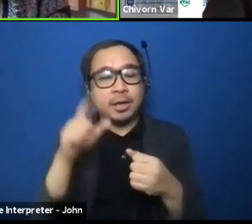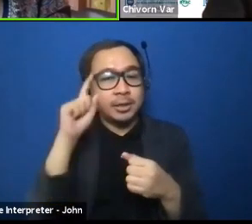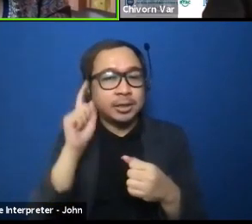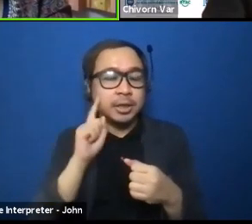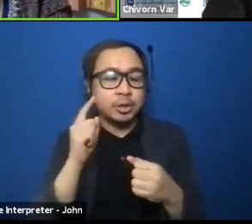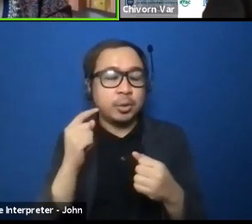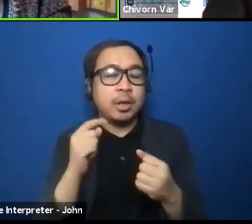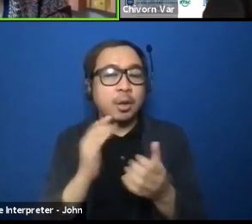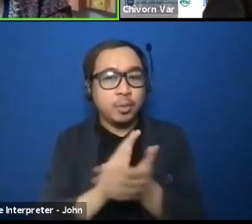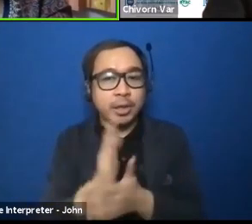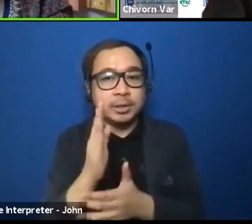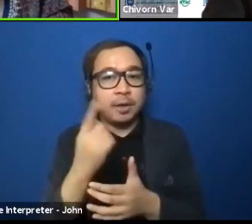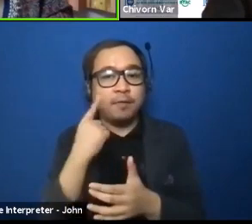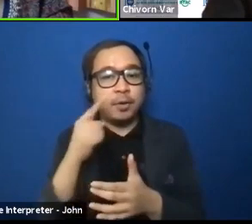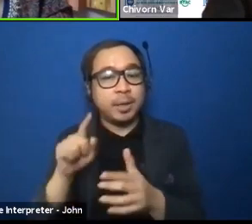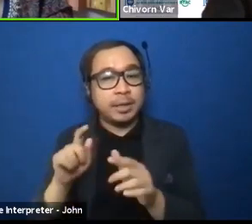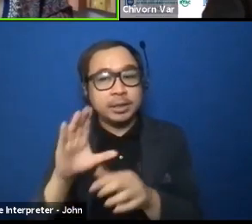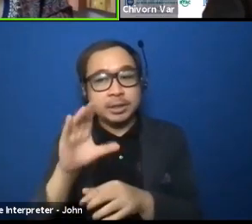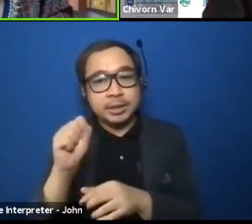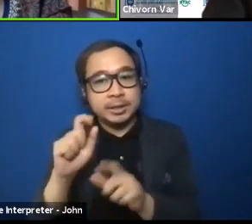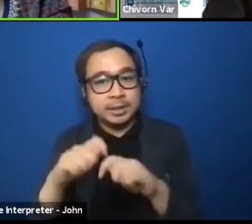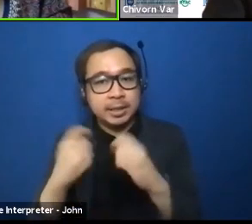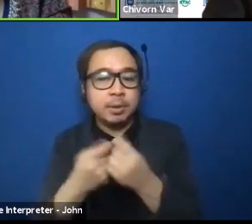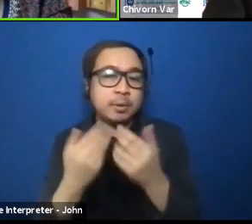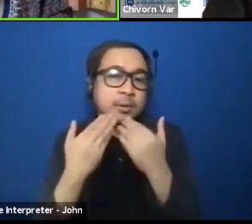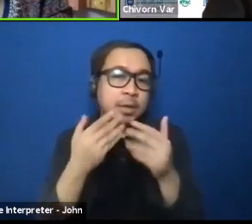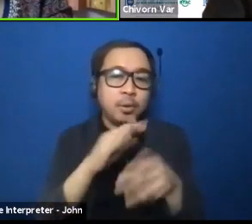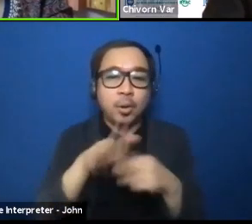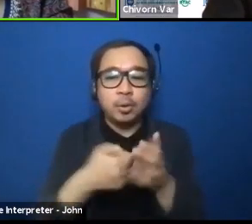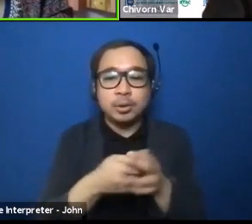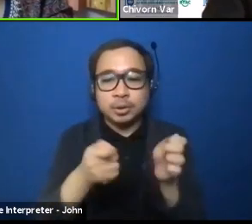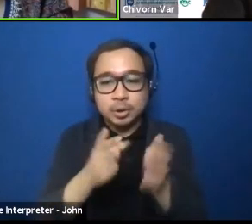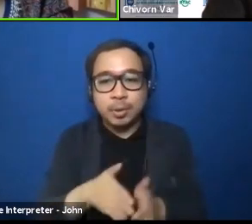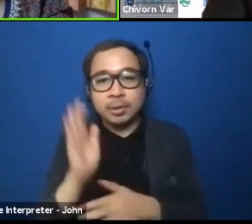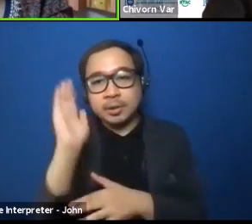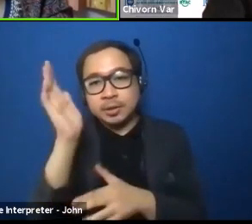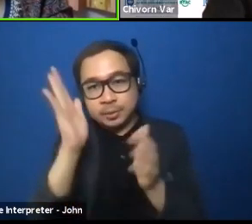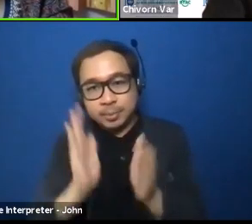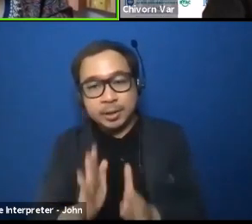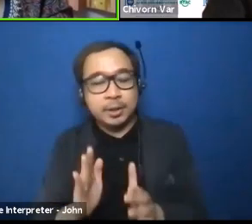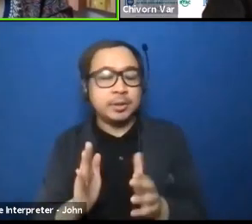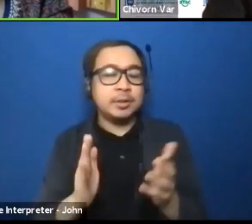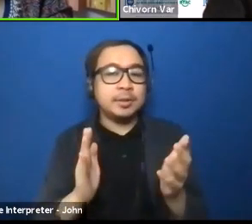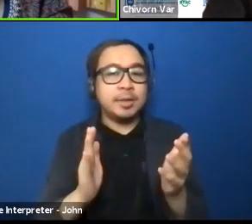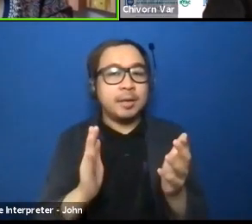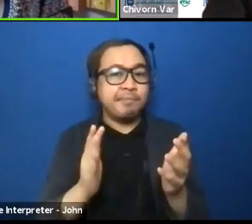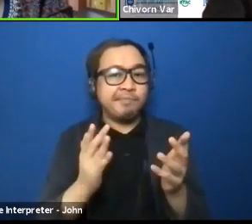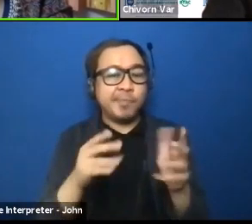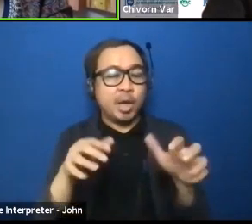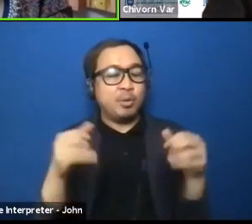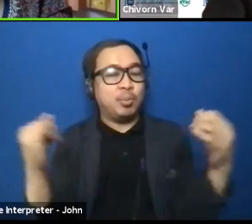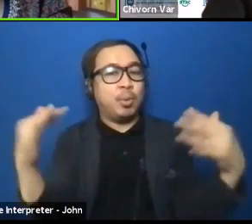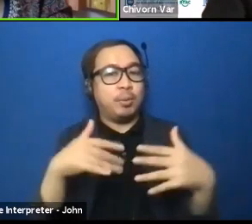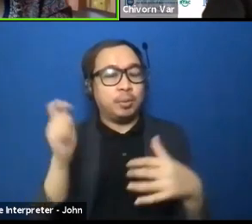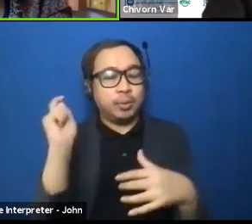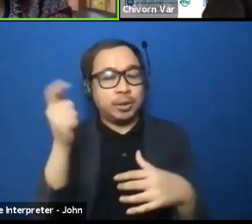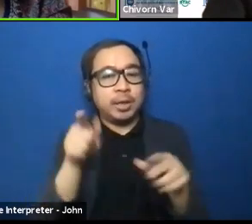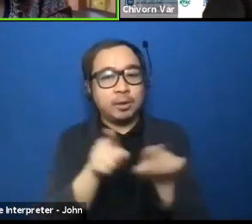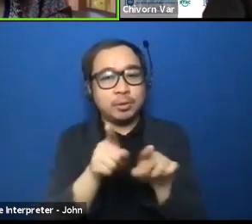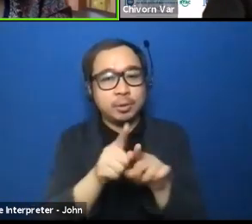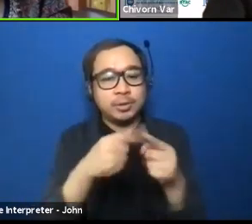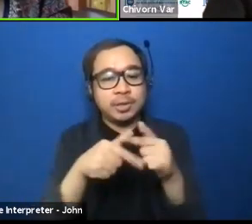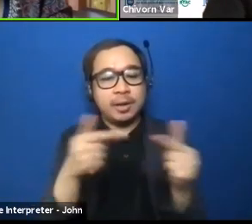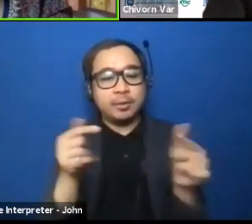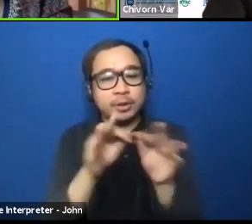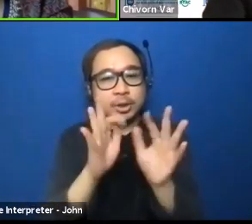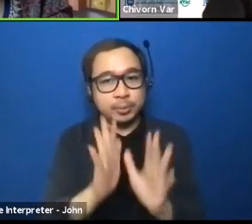our sincere thanks to all the chairpersons, plenary speakers, and abstract presenters, as well as our sign language